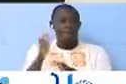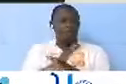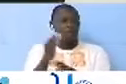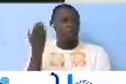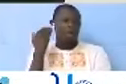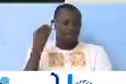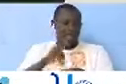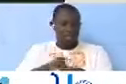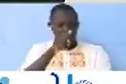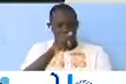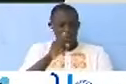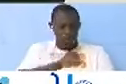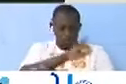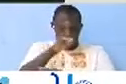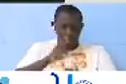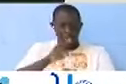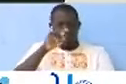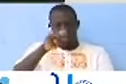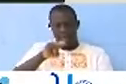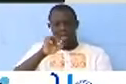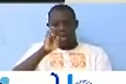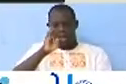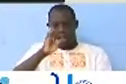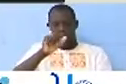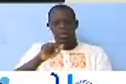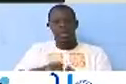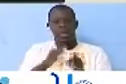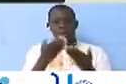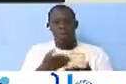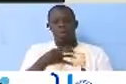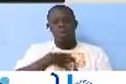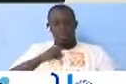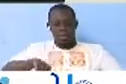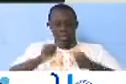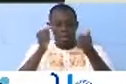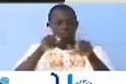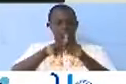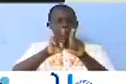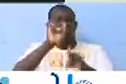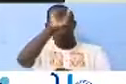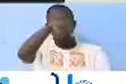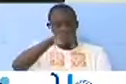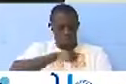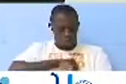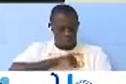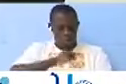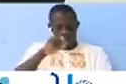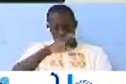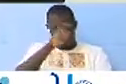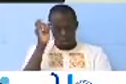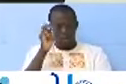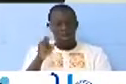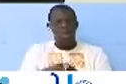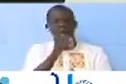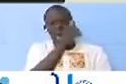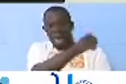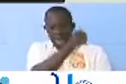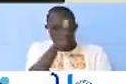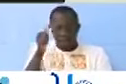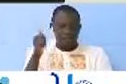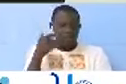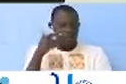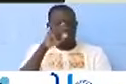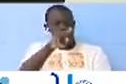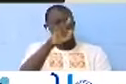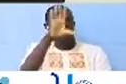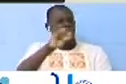NIA. So we'll just start with your own job. Can you tell us on a day-to-day basis what you were doing at the